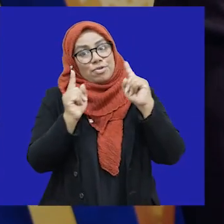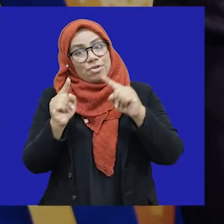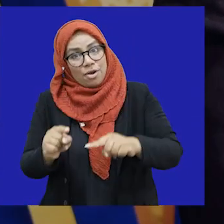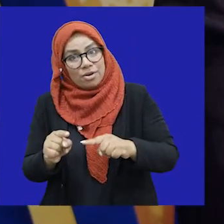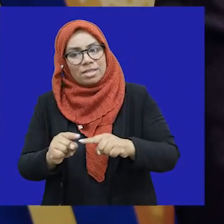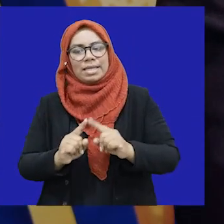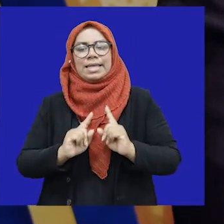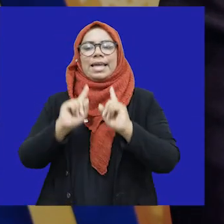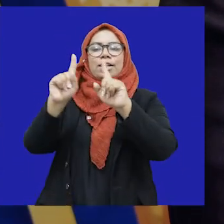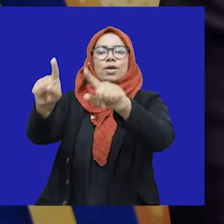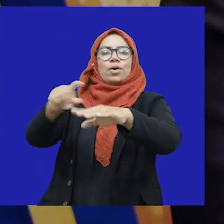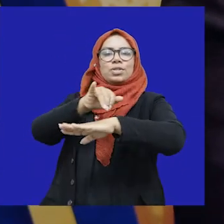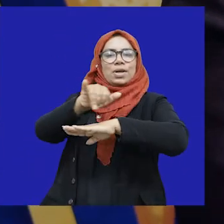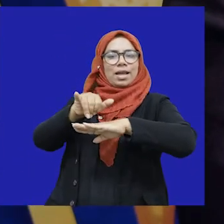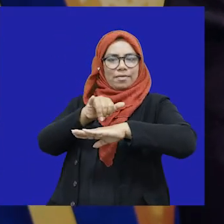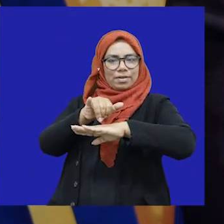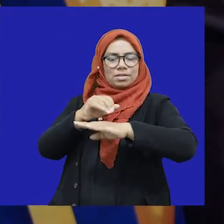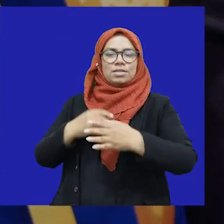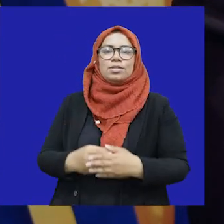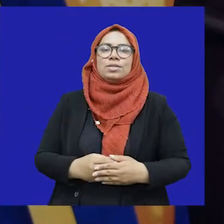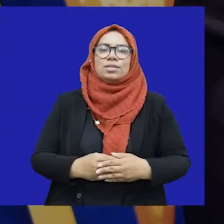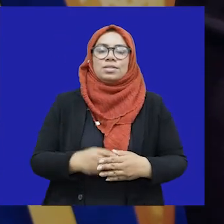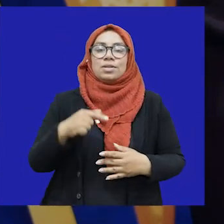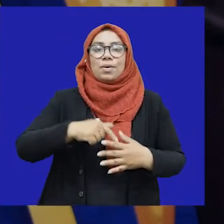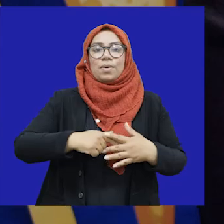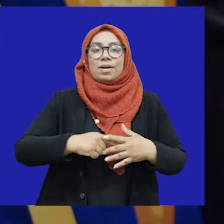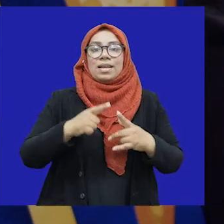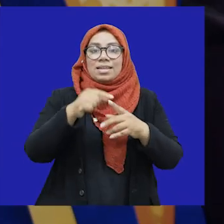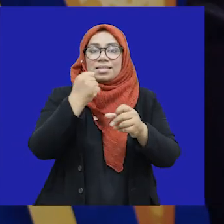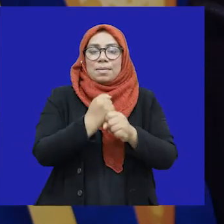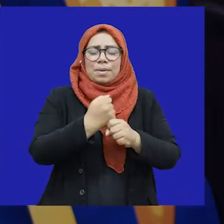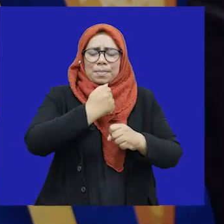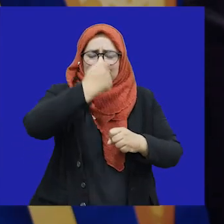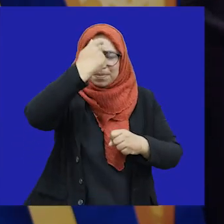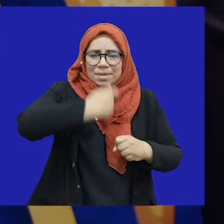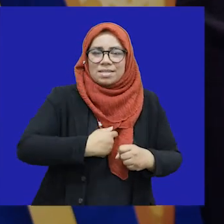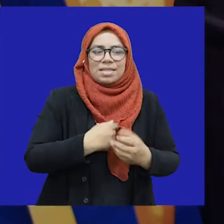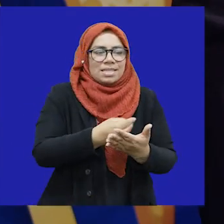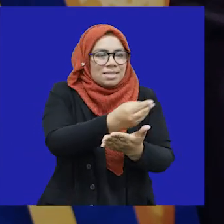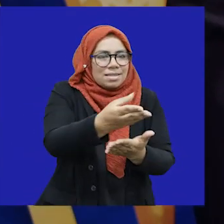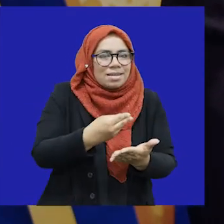The question often arises, who should be given priority when distributing